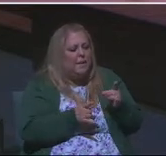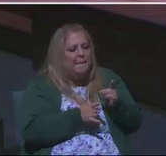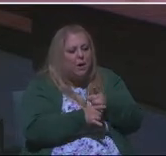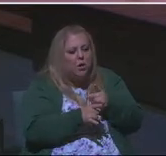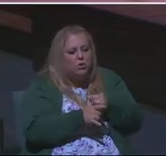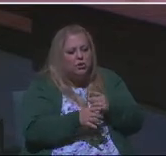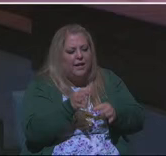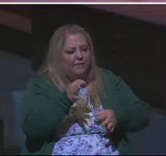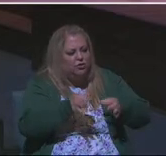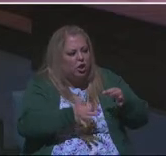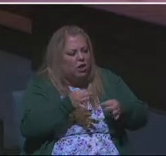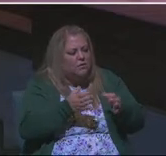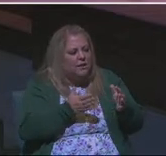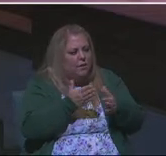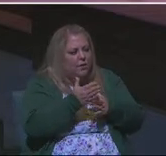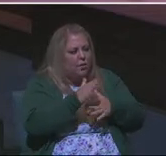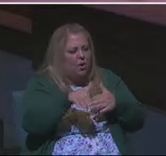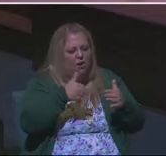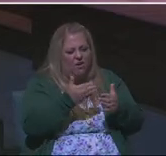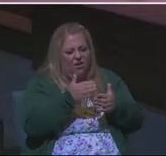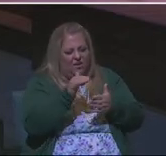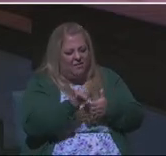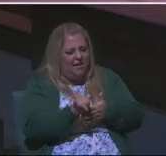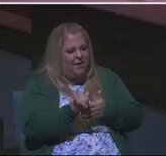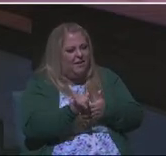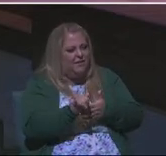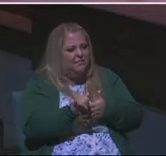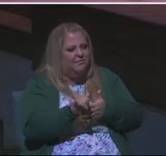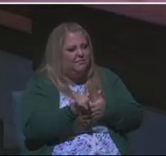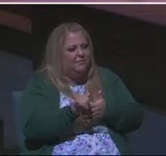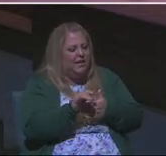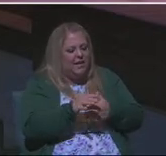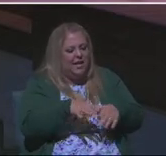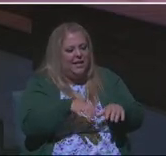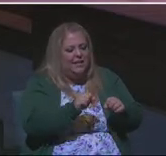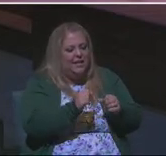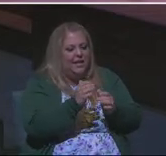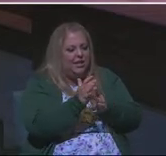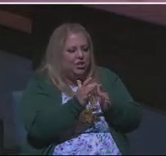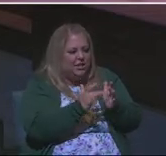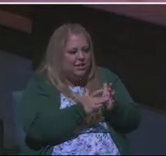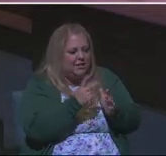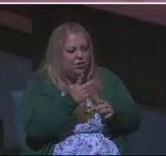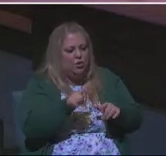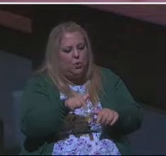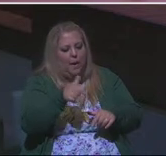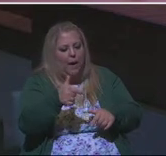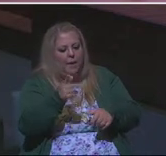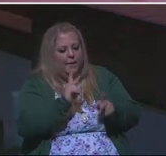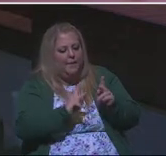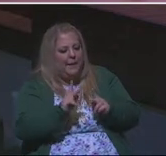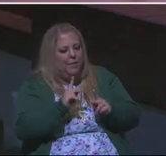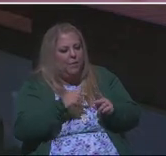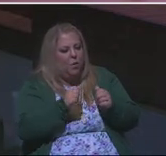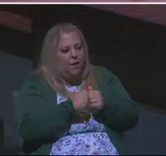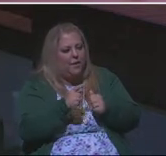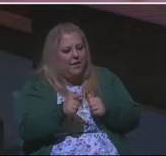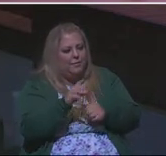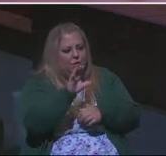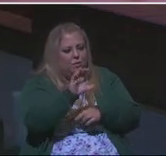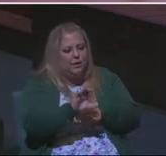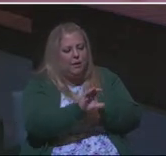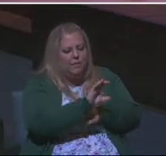trials that he went through, after all of that, they take Jesus and 2 others with him, and they take him to Calvary. Look at Luke